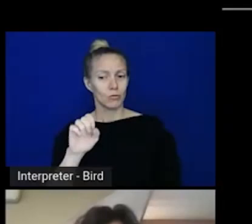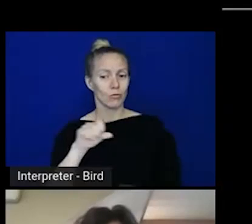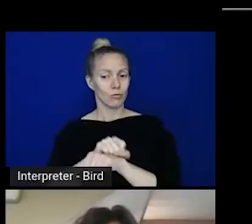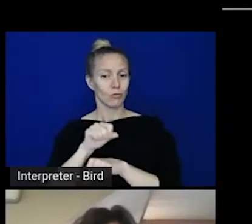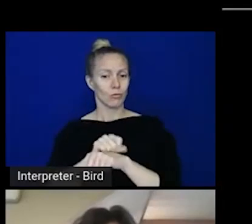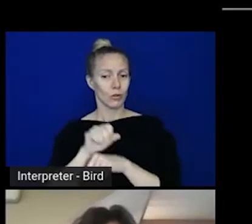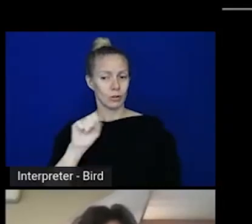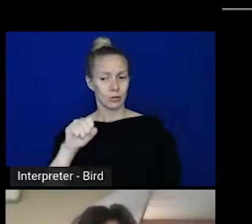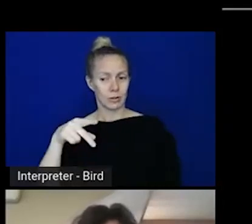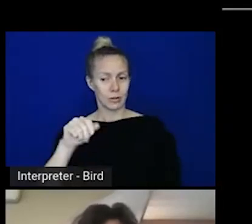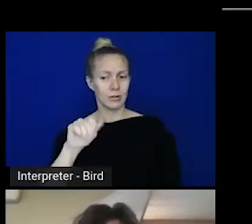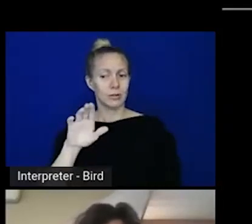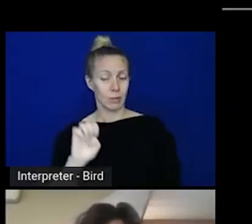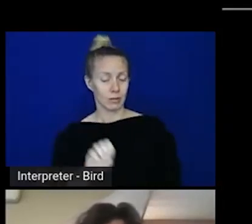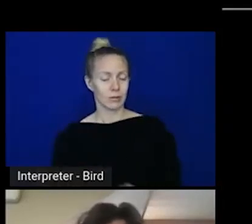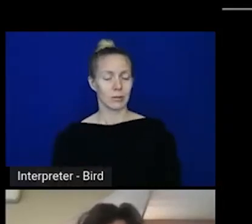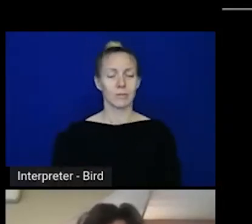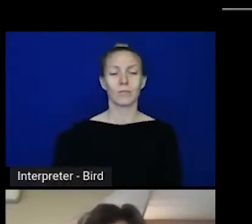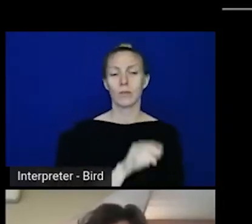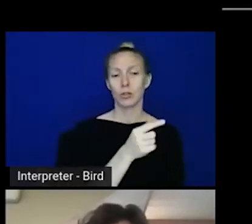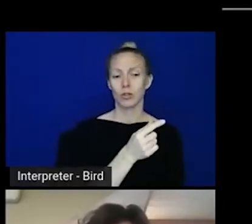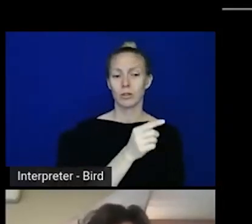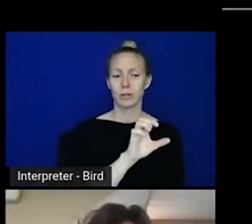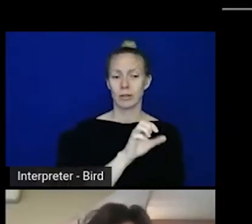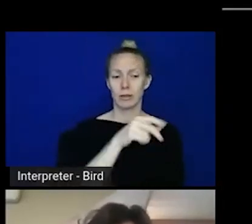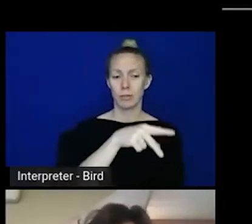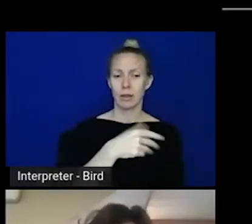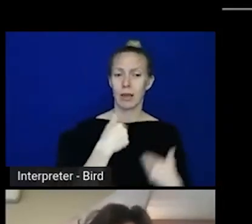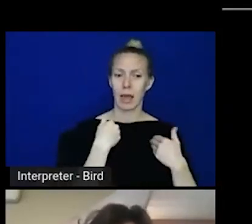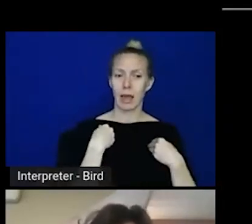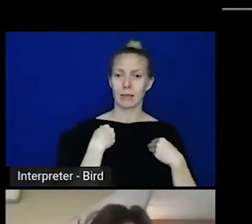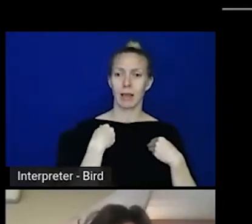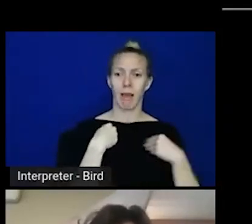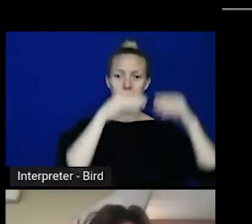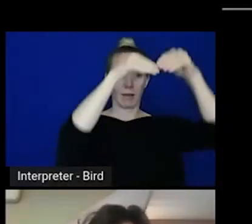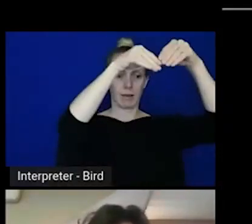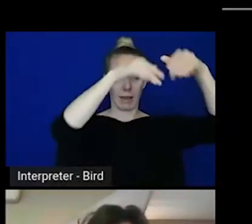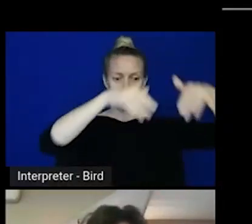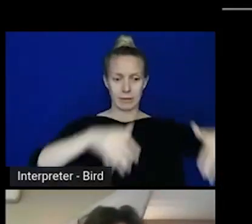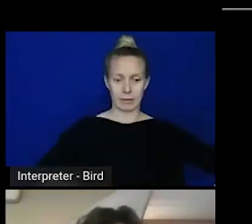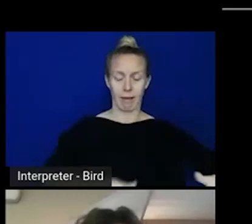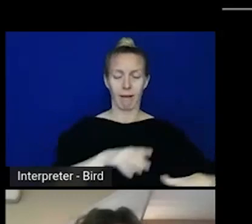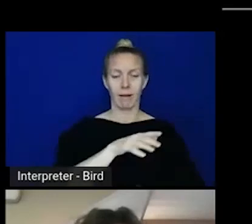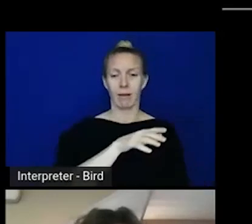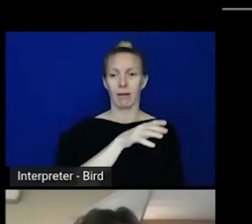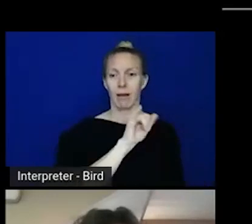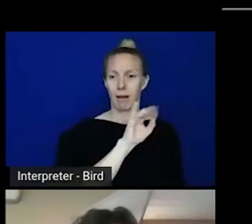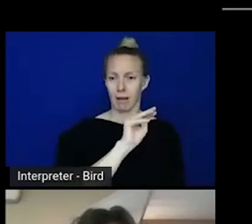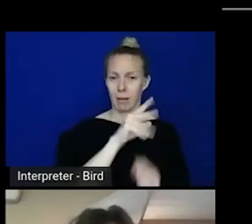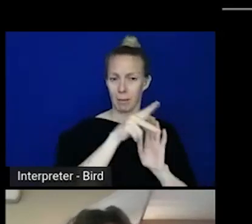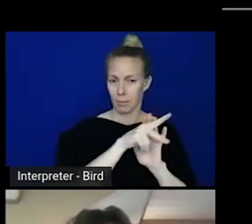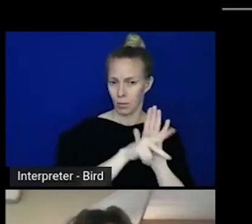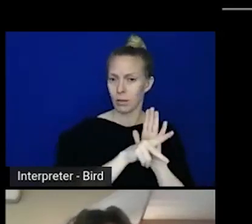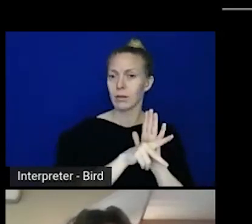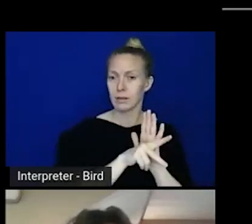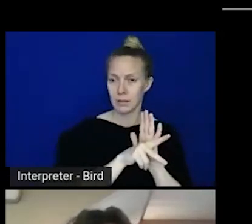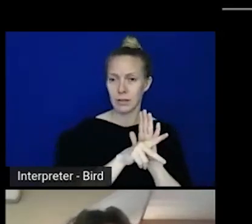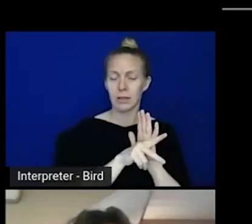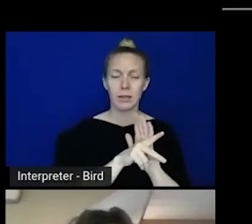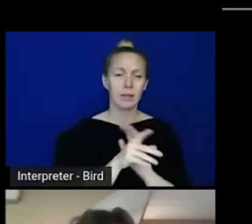GCP has a cascading IAM policy hierarchy such that the top